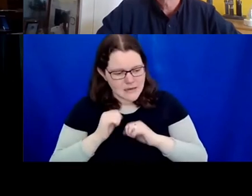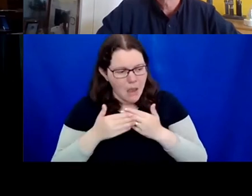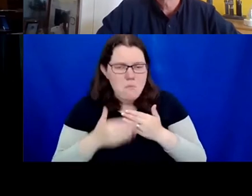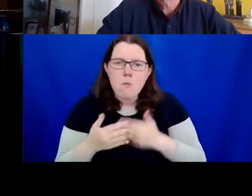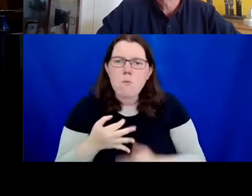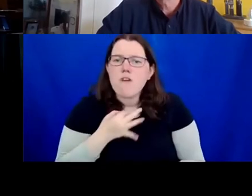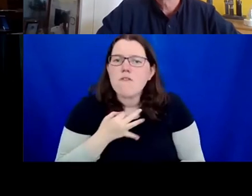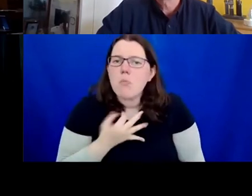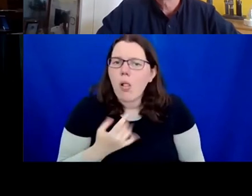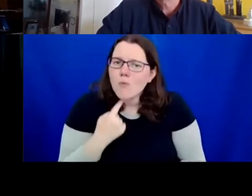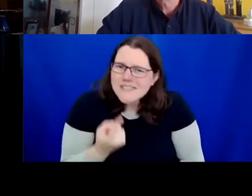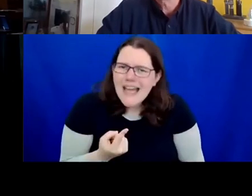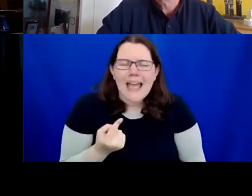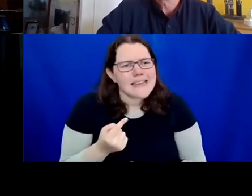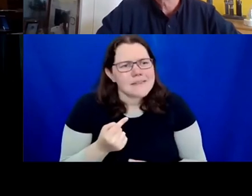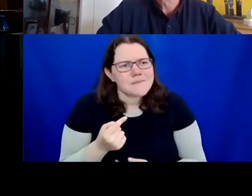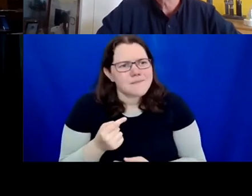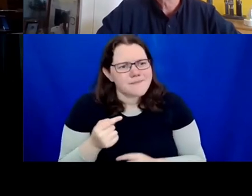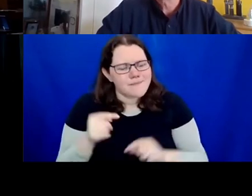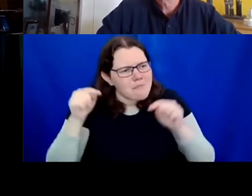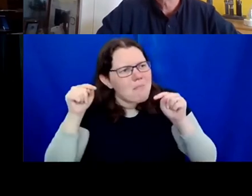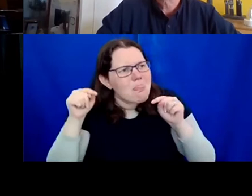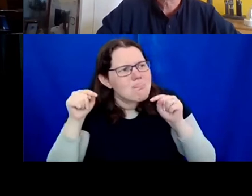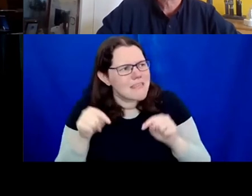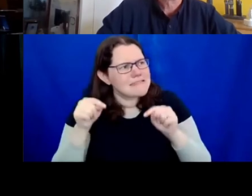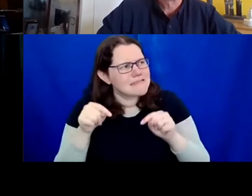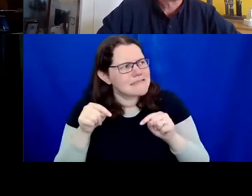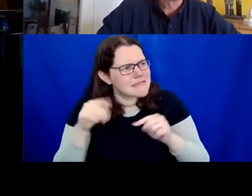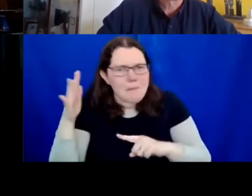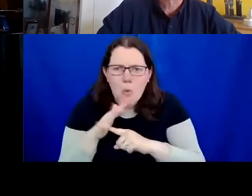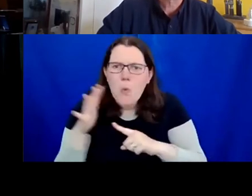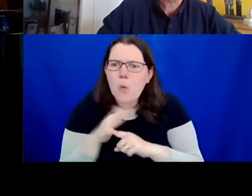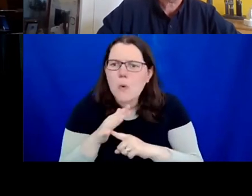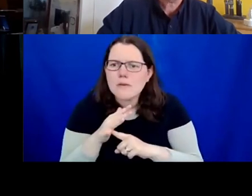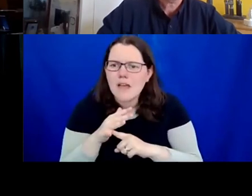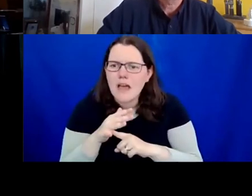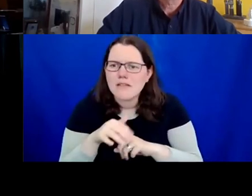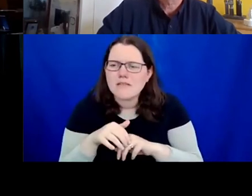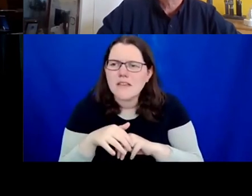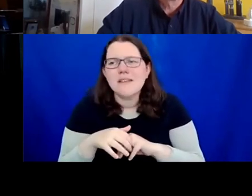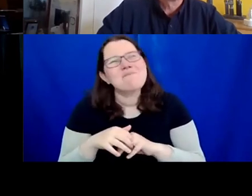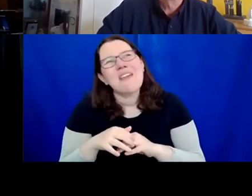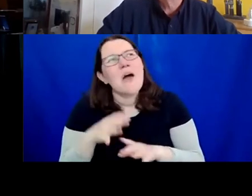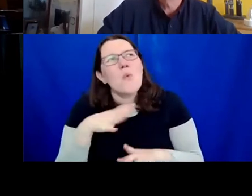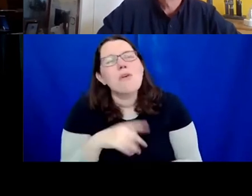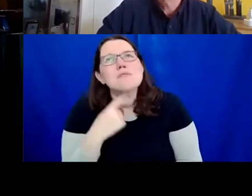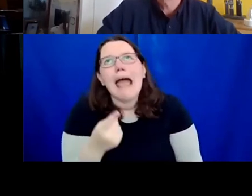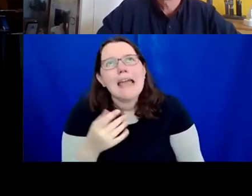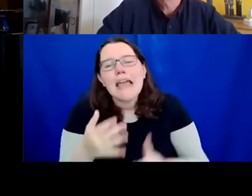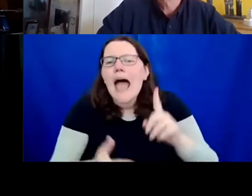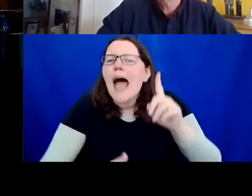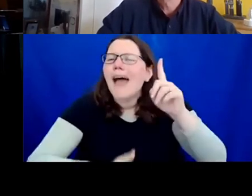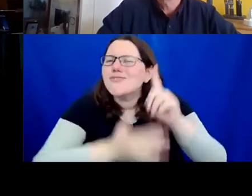say it's important, you know, that really hasn't been, I wouldn't say achieved's the wrong word, but we haven't given that